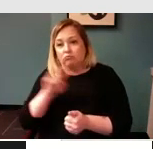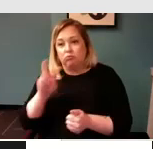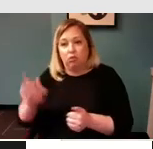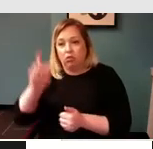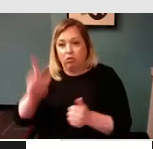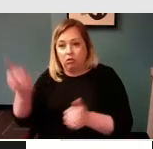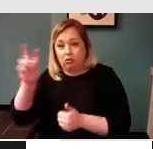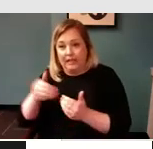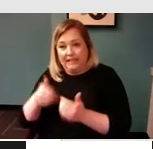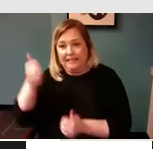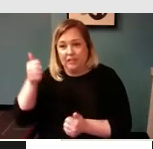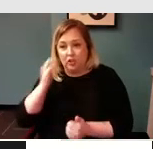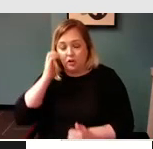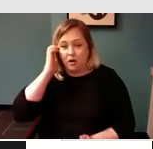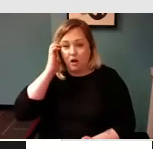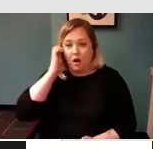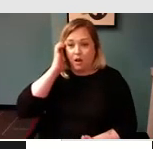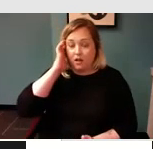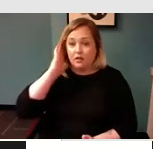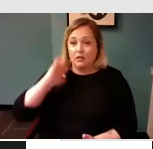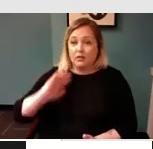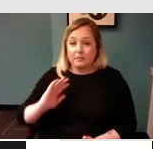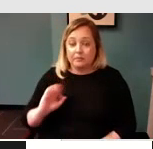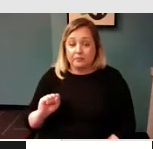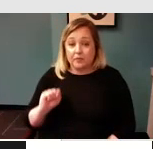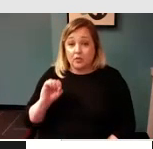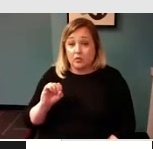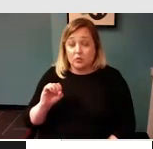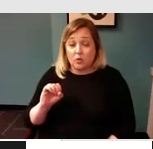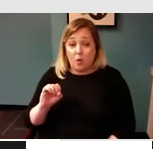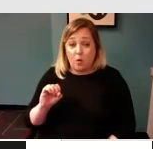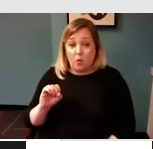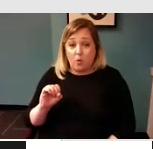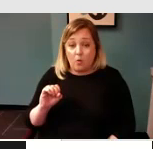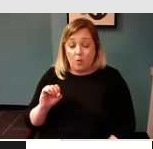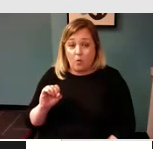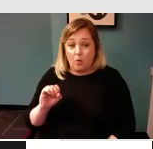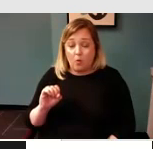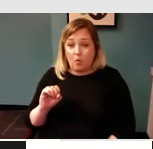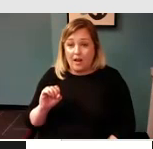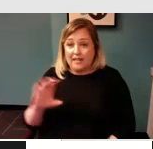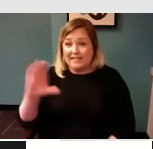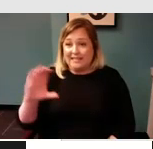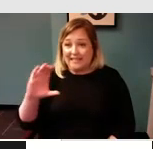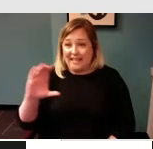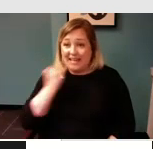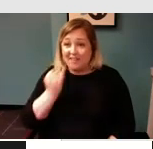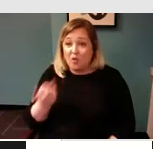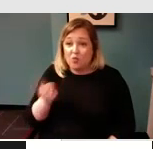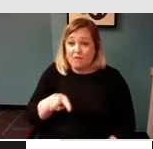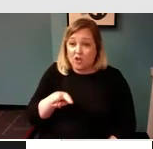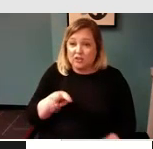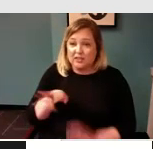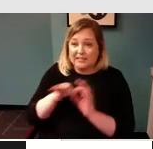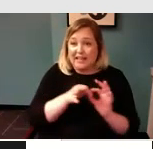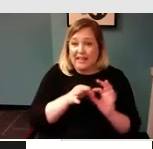since this particular C in the reverse edge is also connected to A, but we have already done taking care of all the source